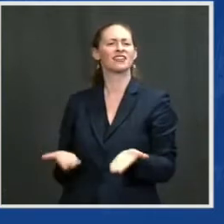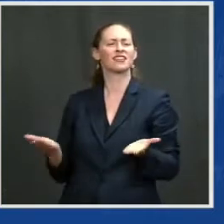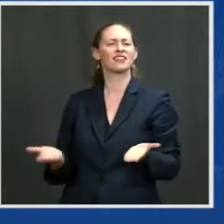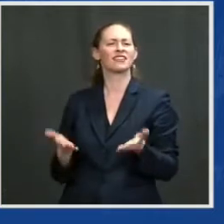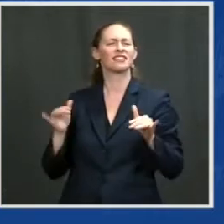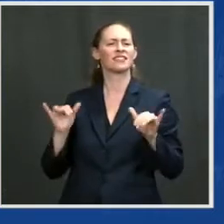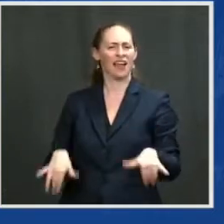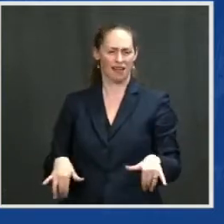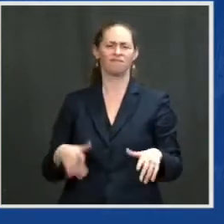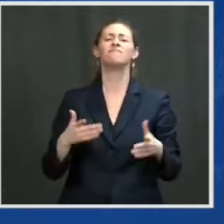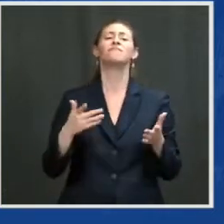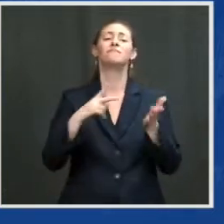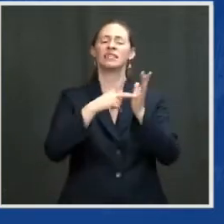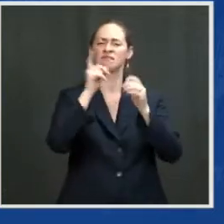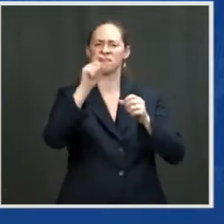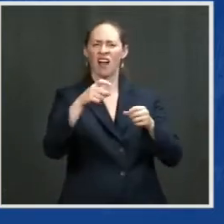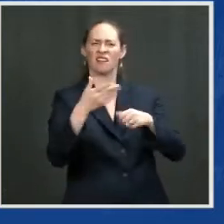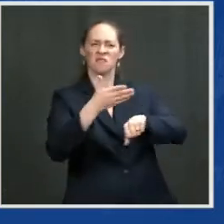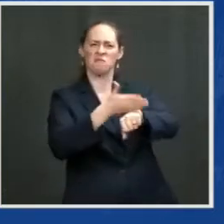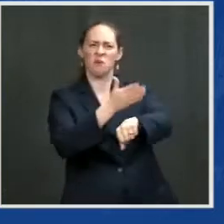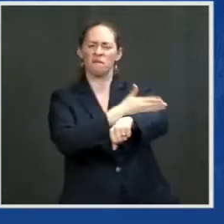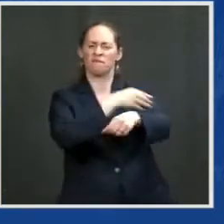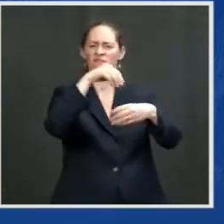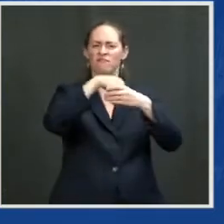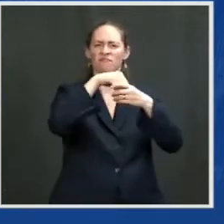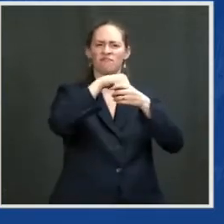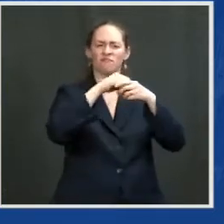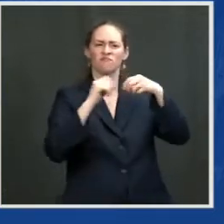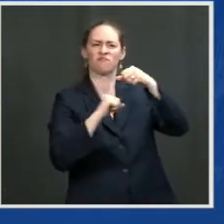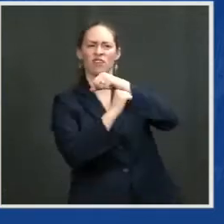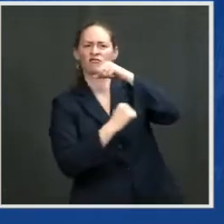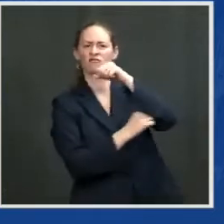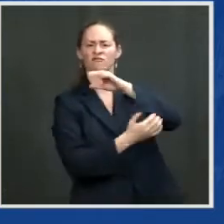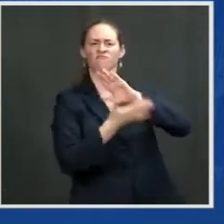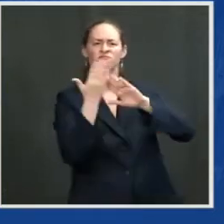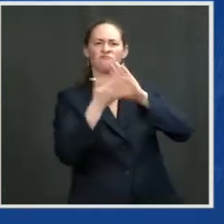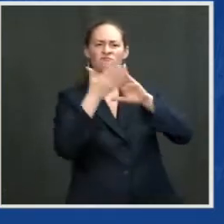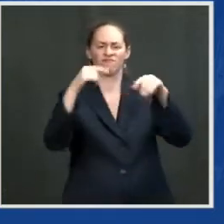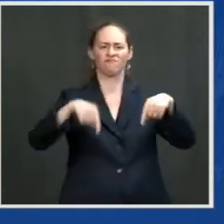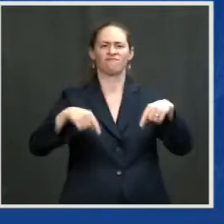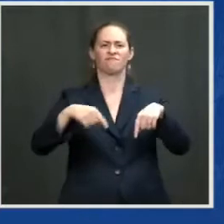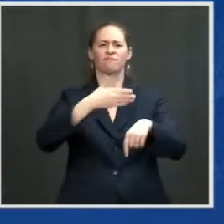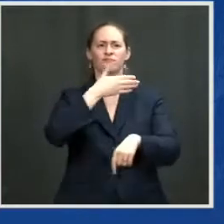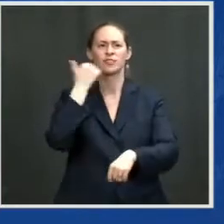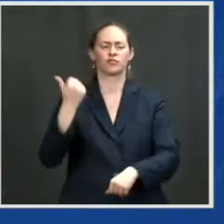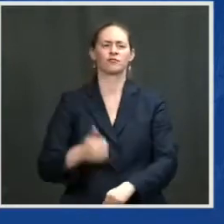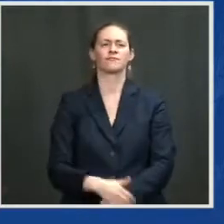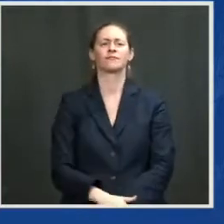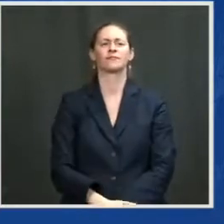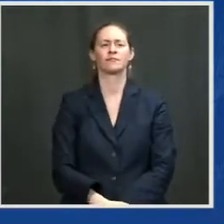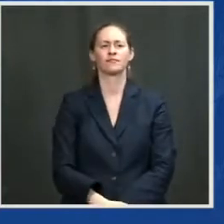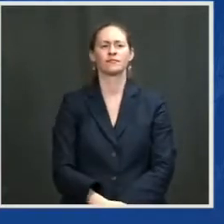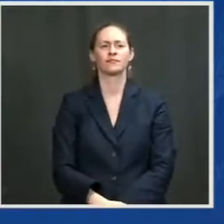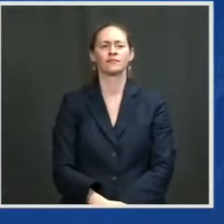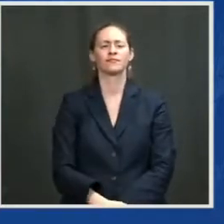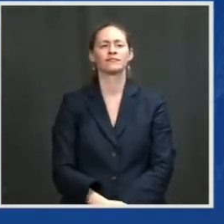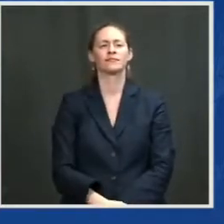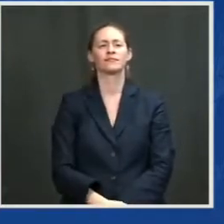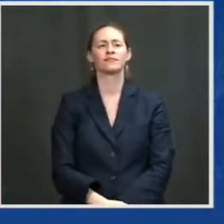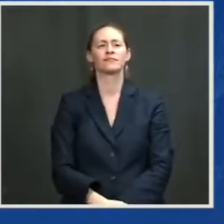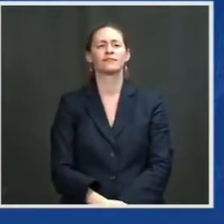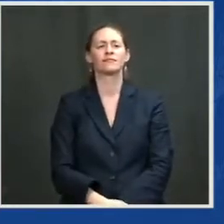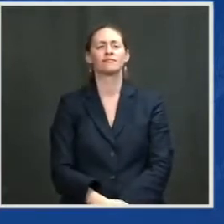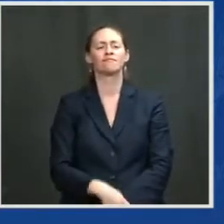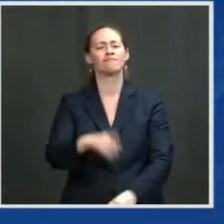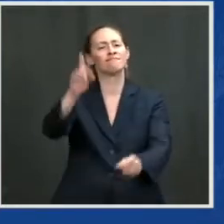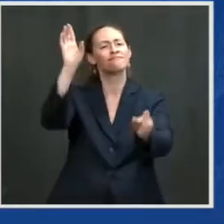when we make all these investments, we're going to make sure of one thing, that we buy American. Now, I know I'm being accused that I